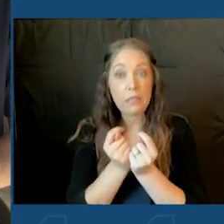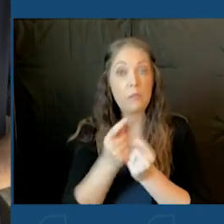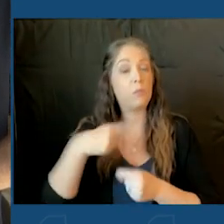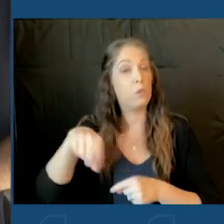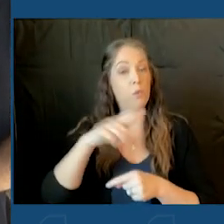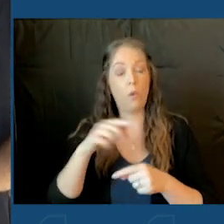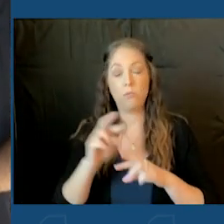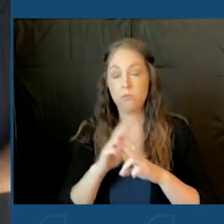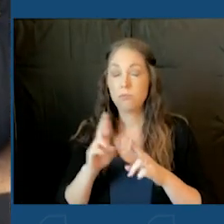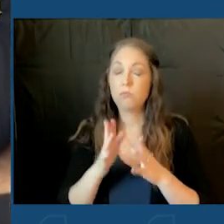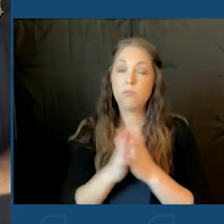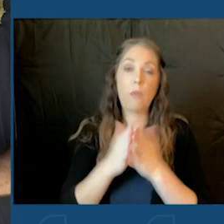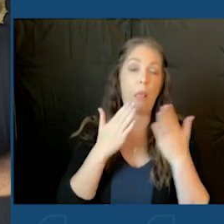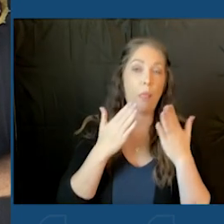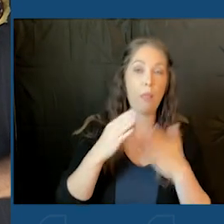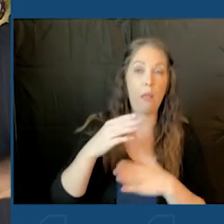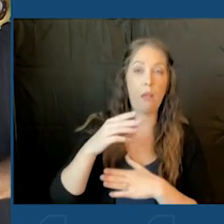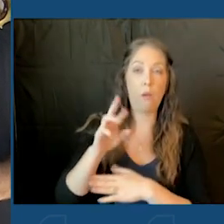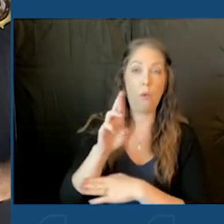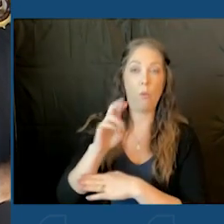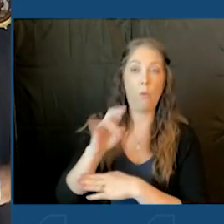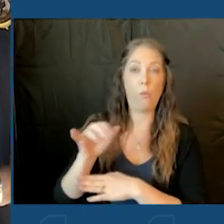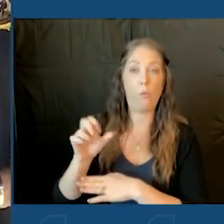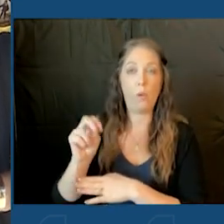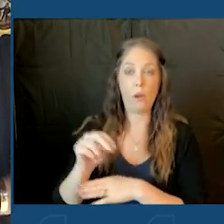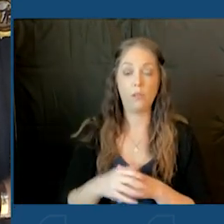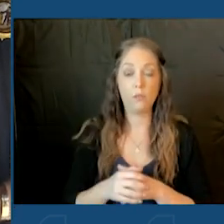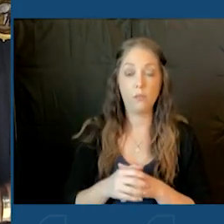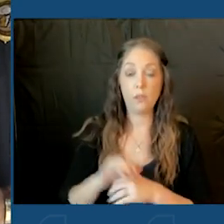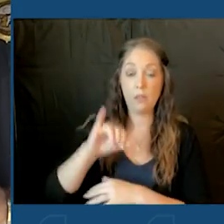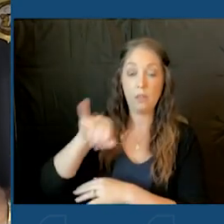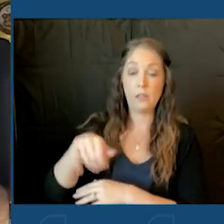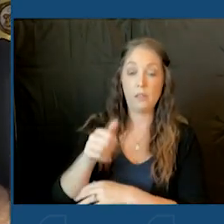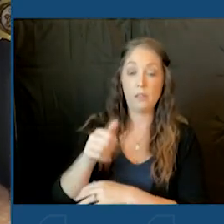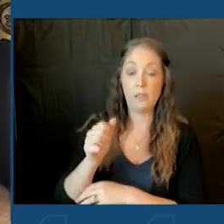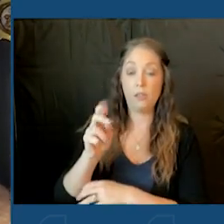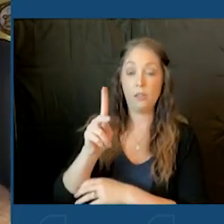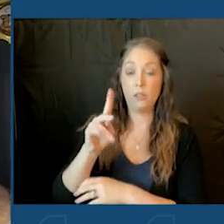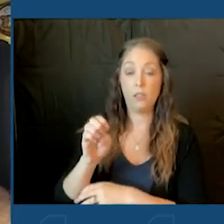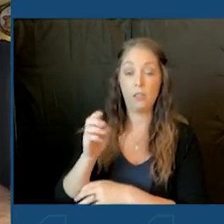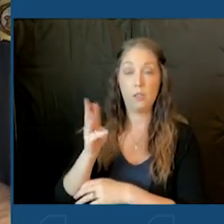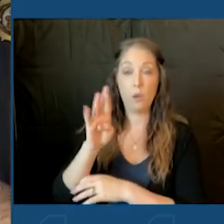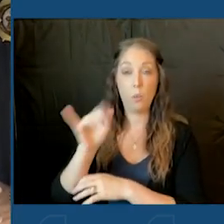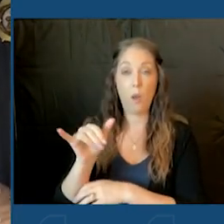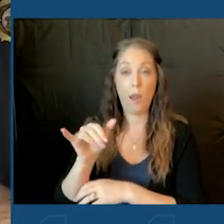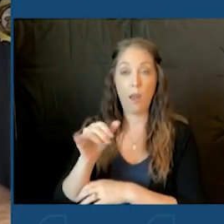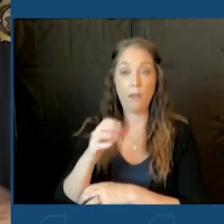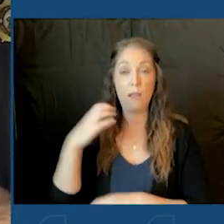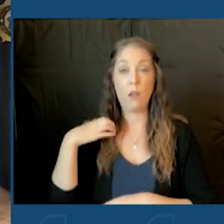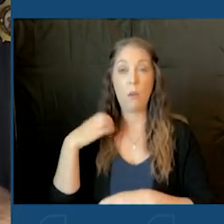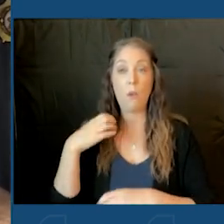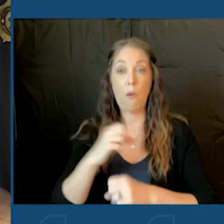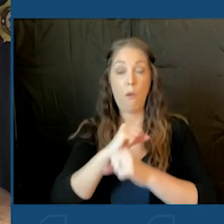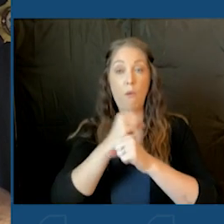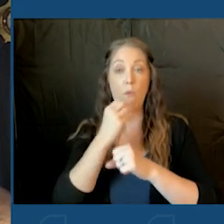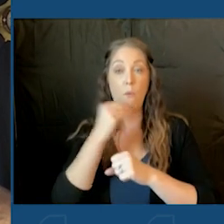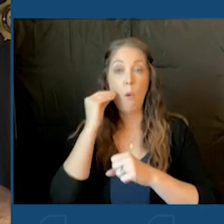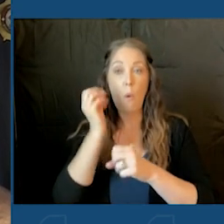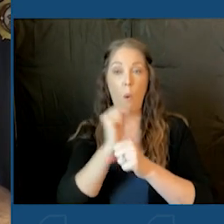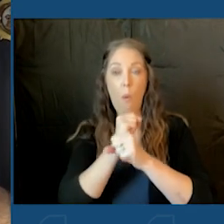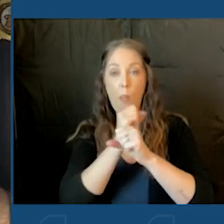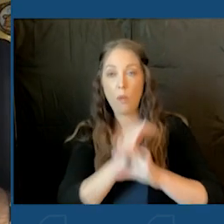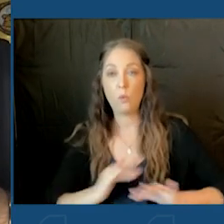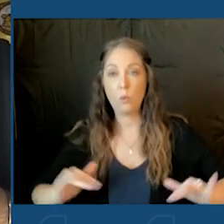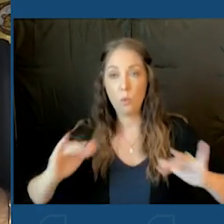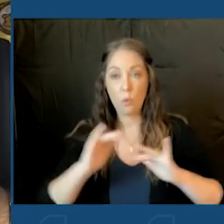Pat Ryan, who you'll be hearing from momentarily. Jackie Bray, the Commissioner of Homeland Security and Emergency Services, again, another superhero